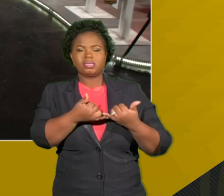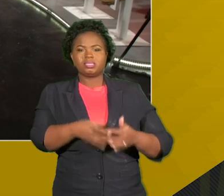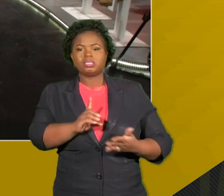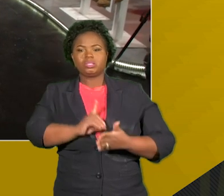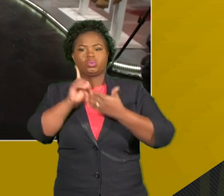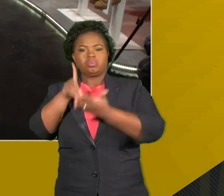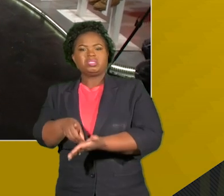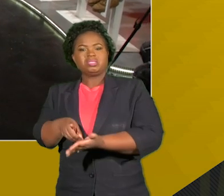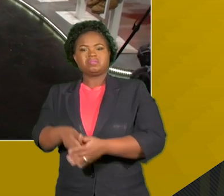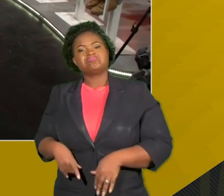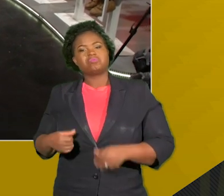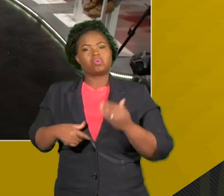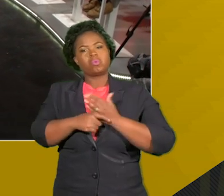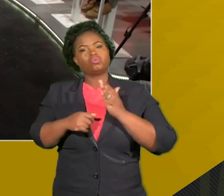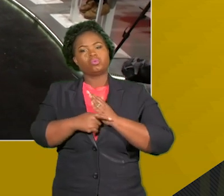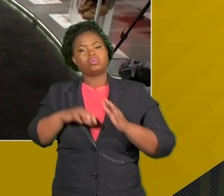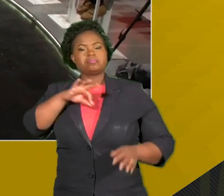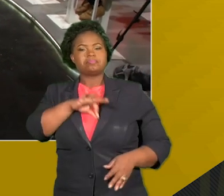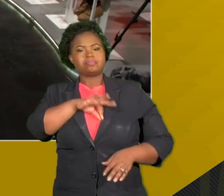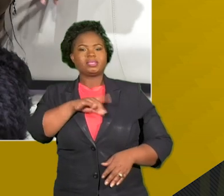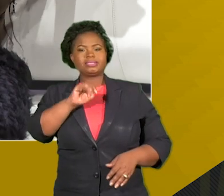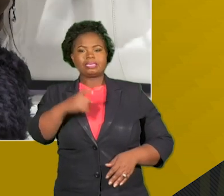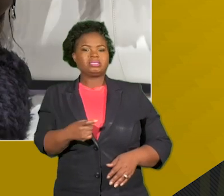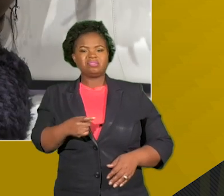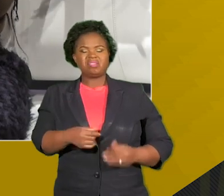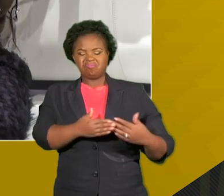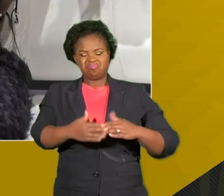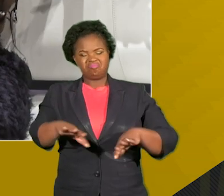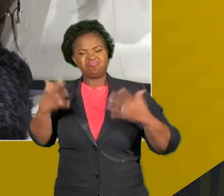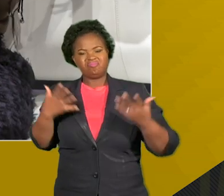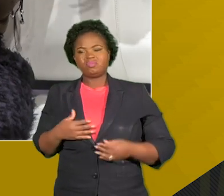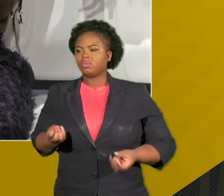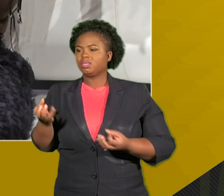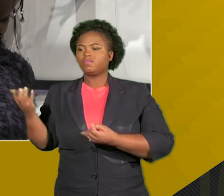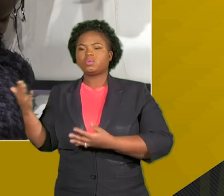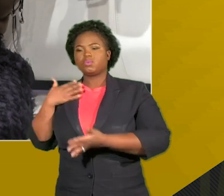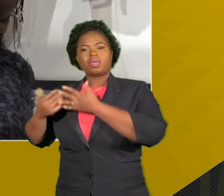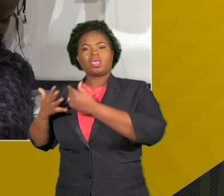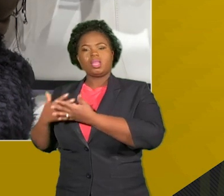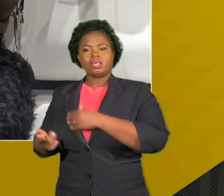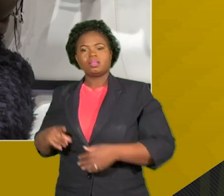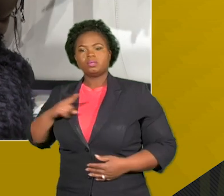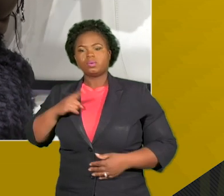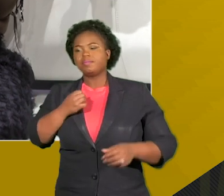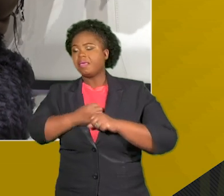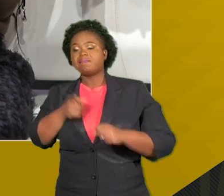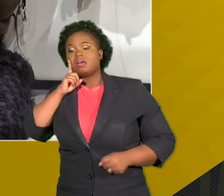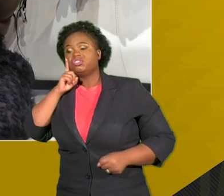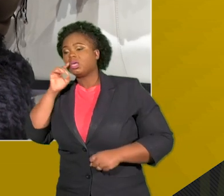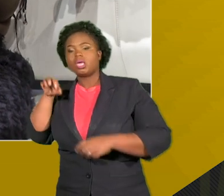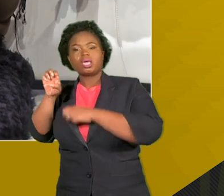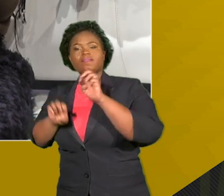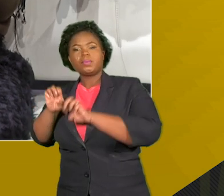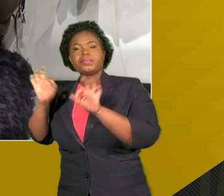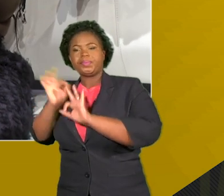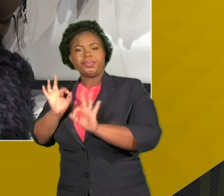donations as tax for tax benefits and tax incentive. They don't really care about who they give their money to, hence they don't go back and evaluate what the